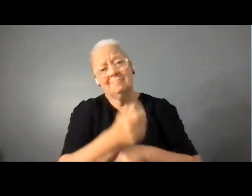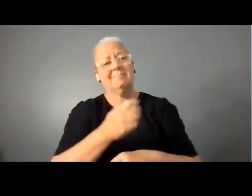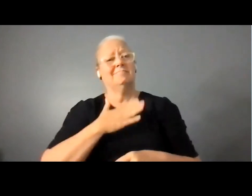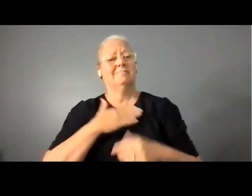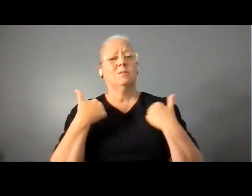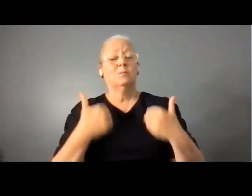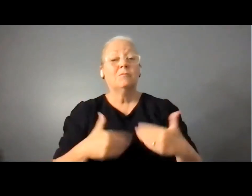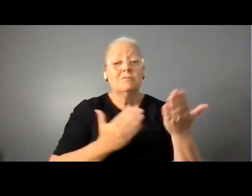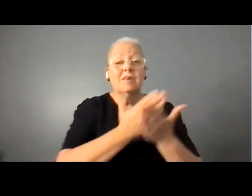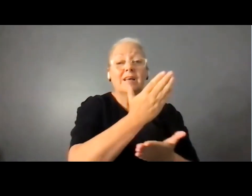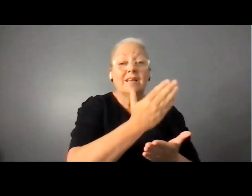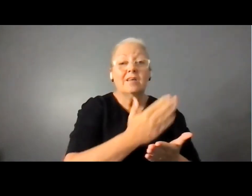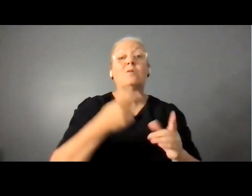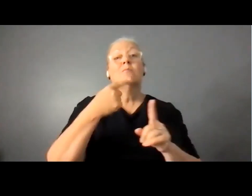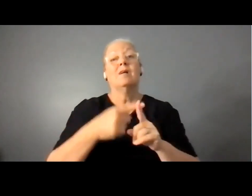of people with disabilities?